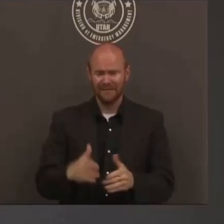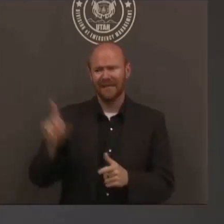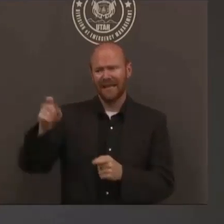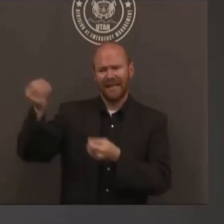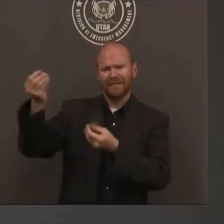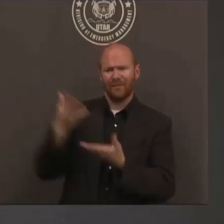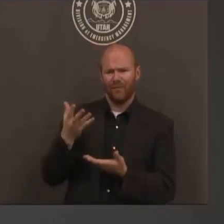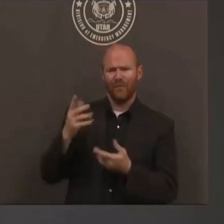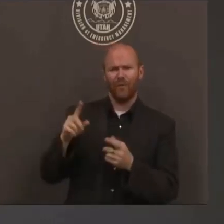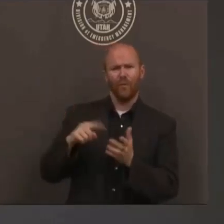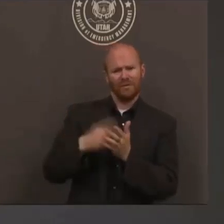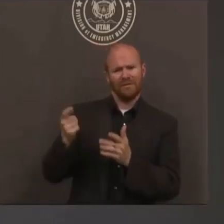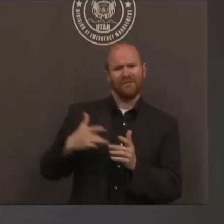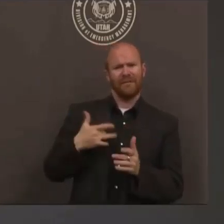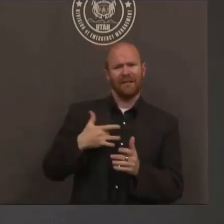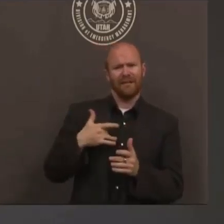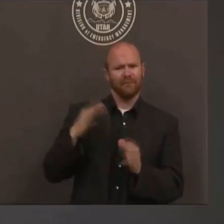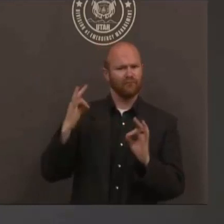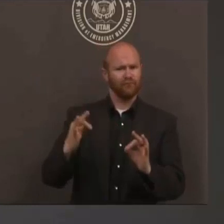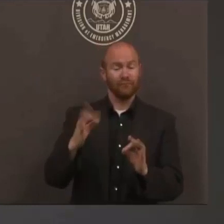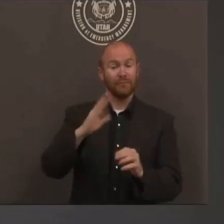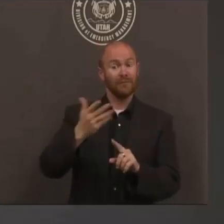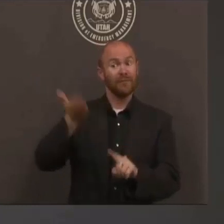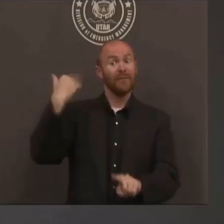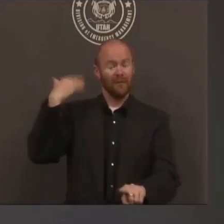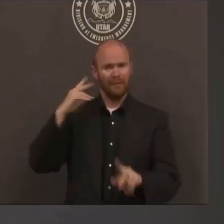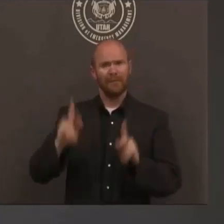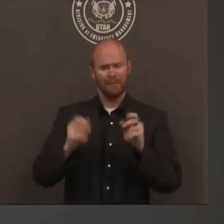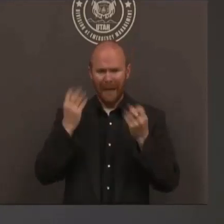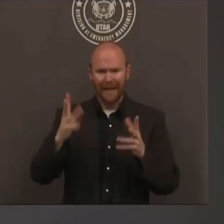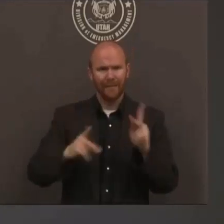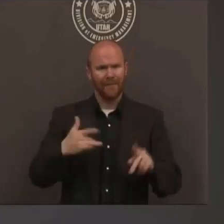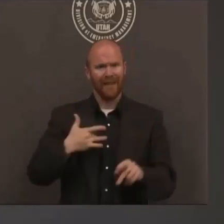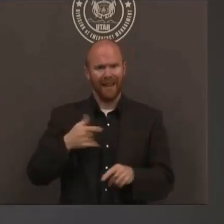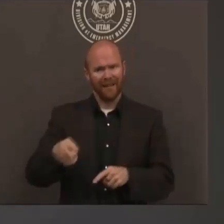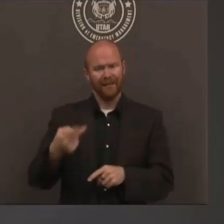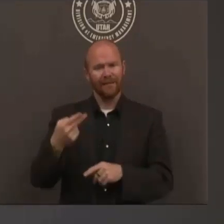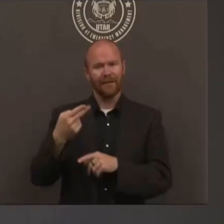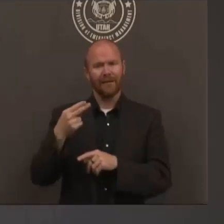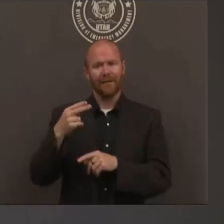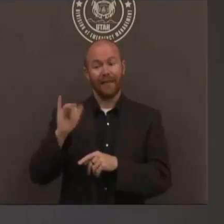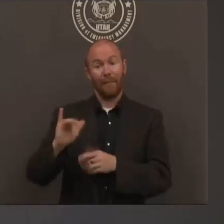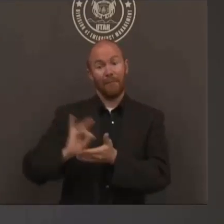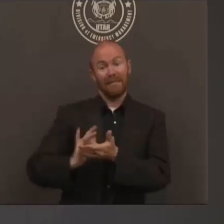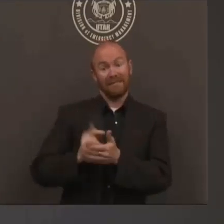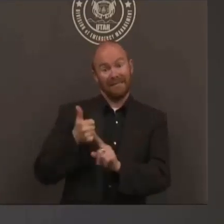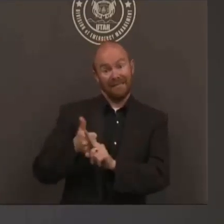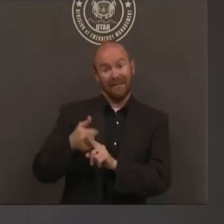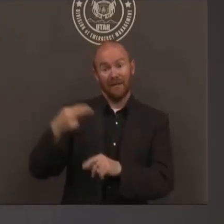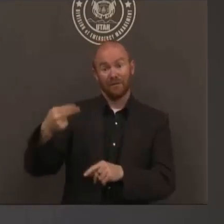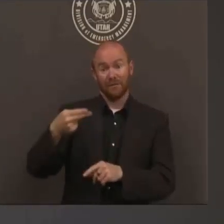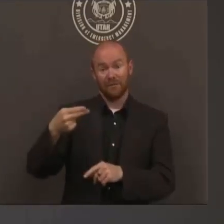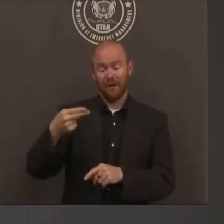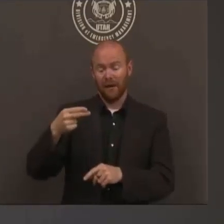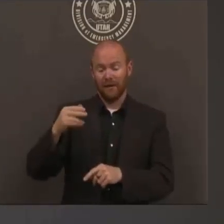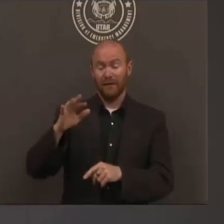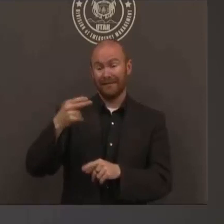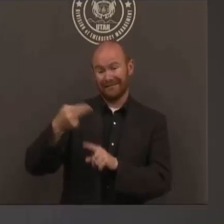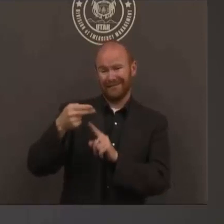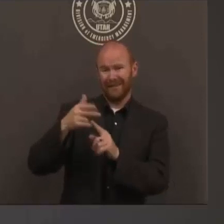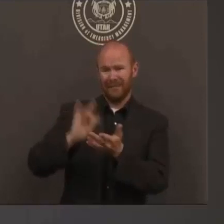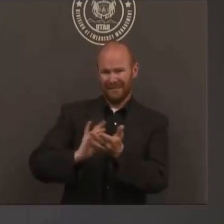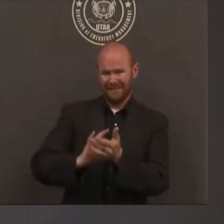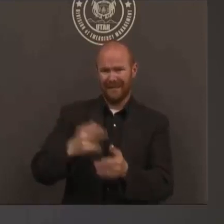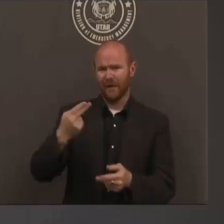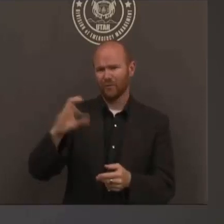doing. I know there was hope when this came out, and maybe more hype than hope. Well, I guess we'll find out what the end